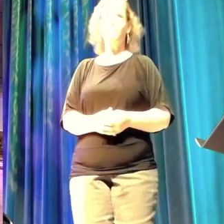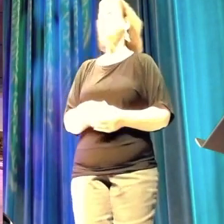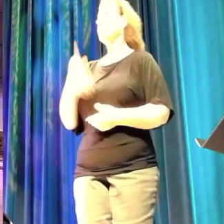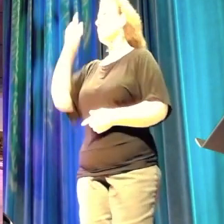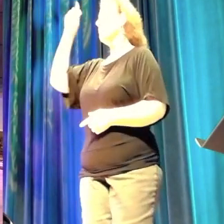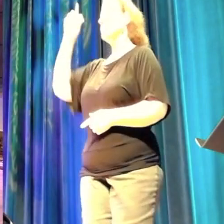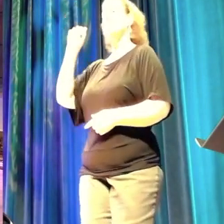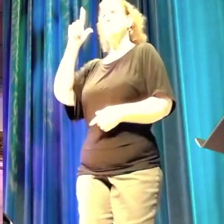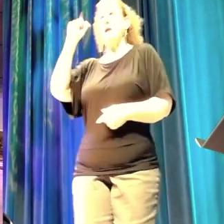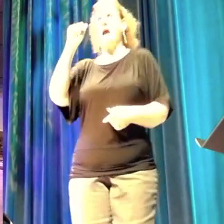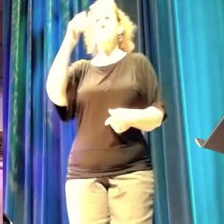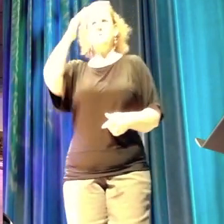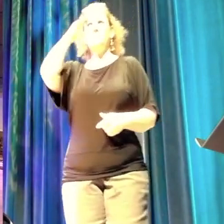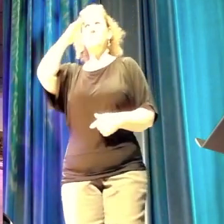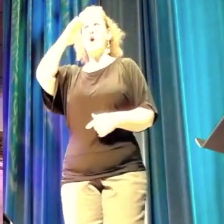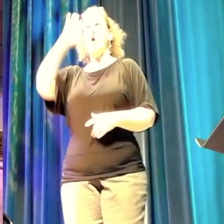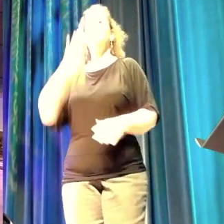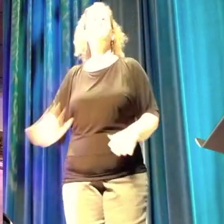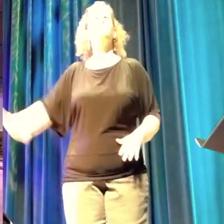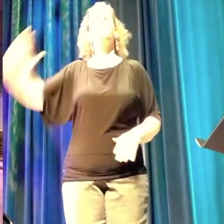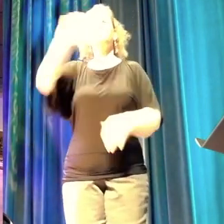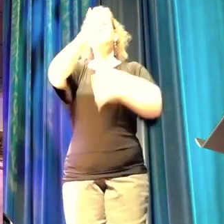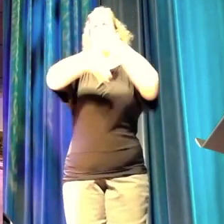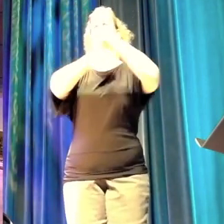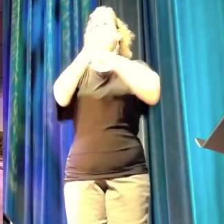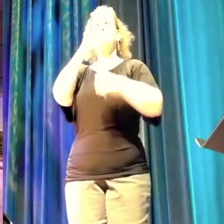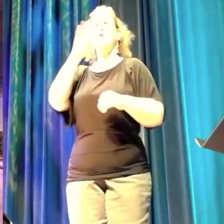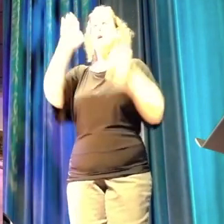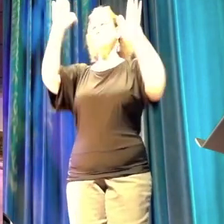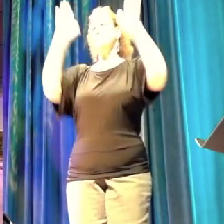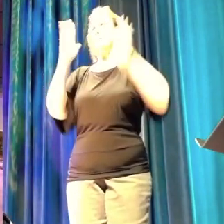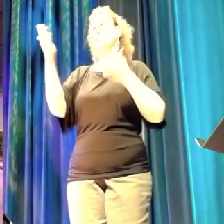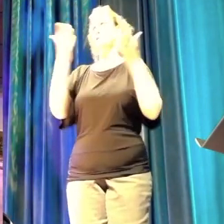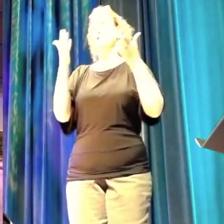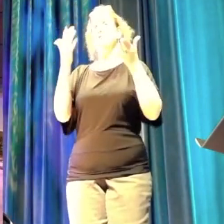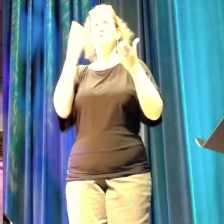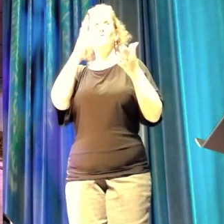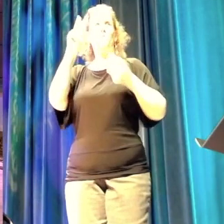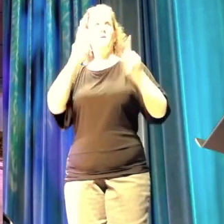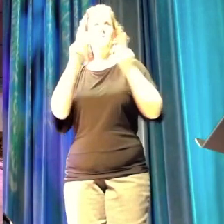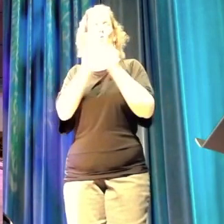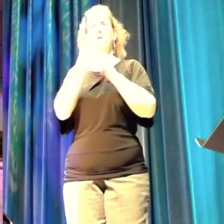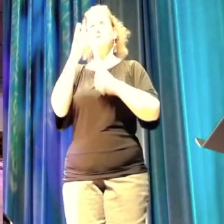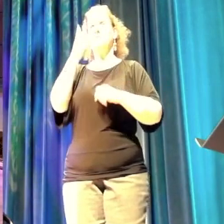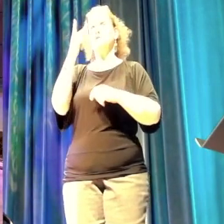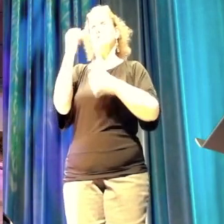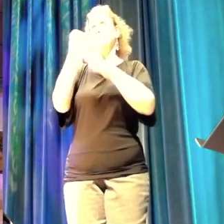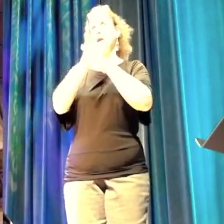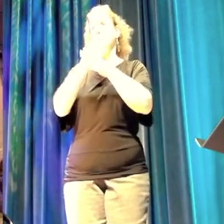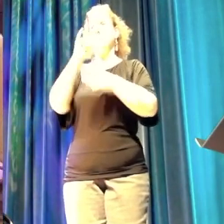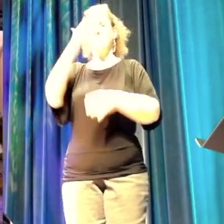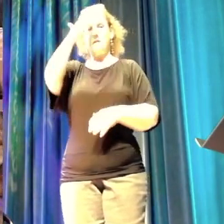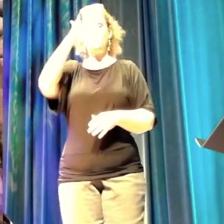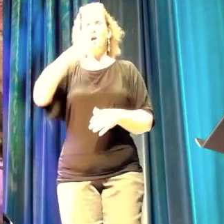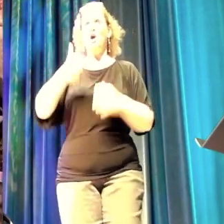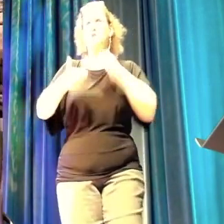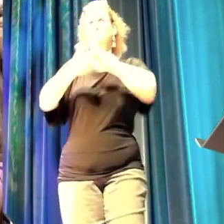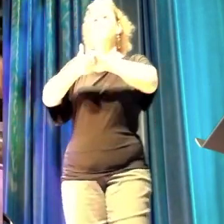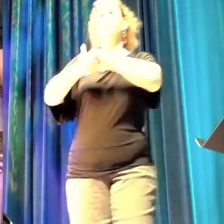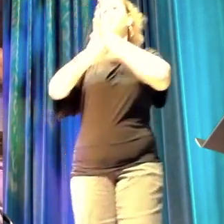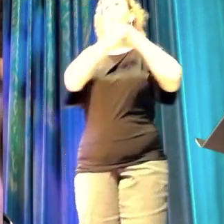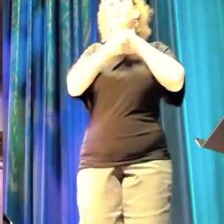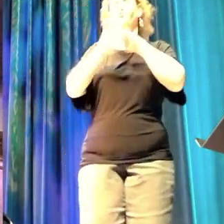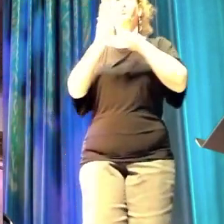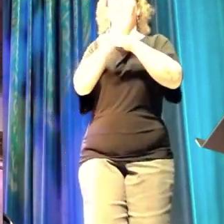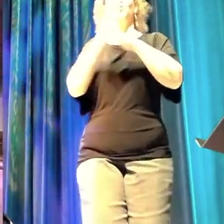Alabama is known internationally for our amazing services for those with visual impairments, and that is because of the close partnership